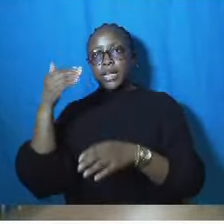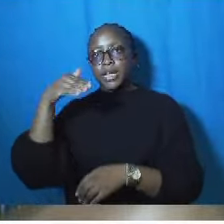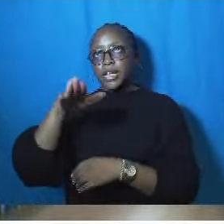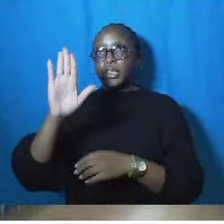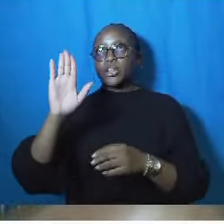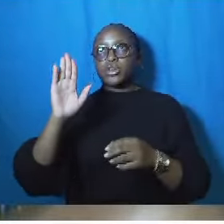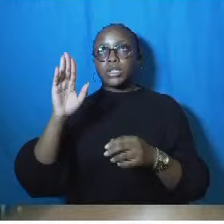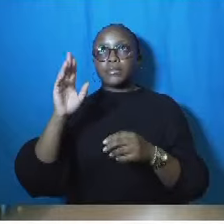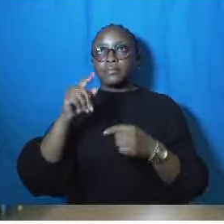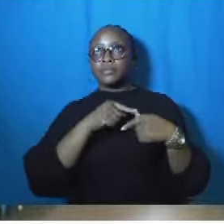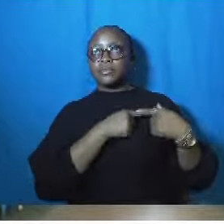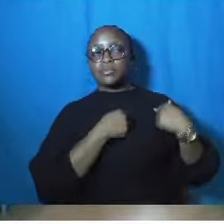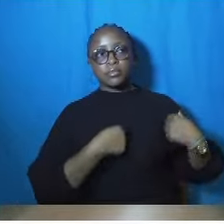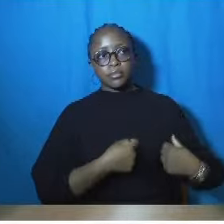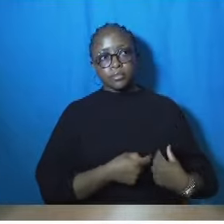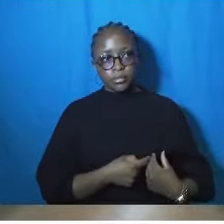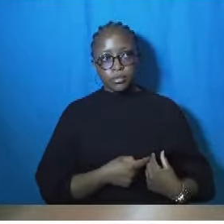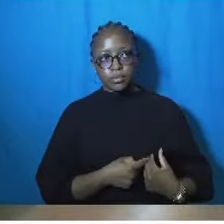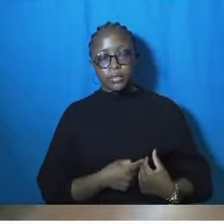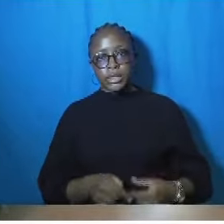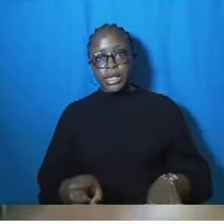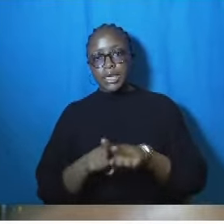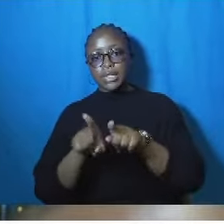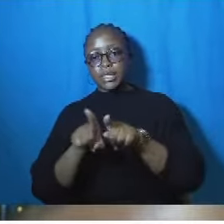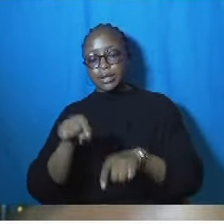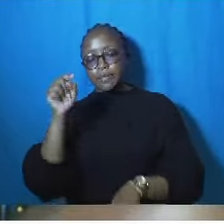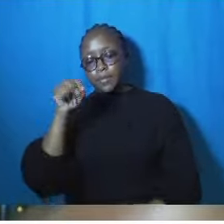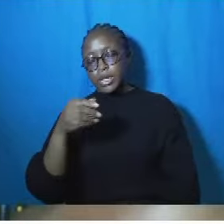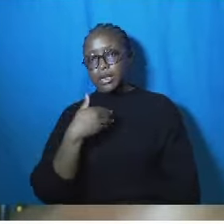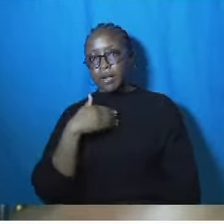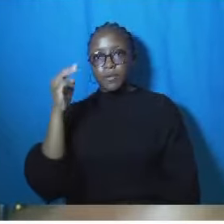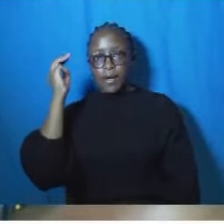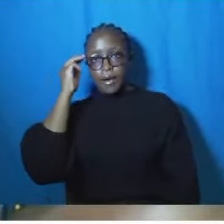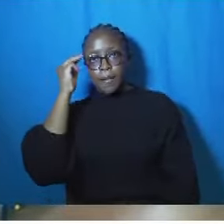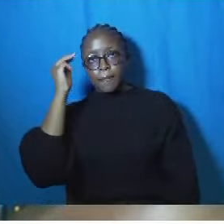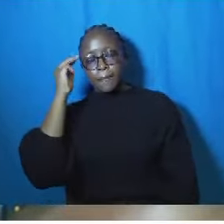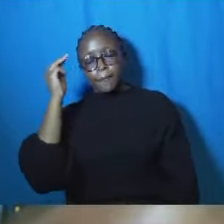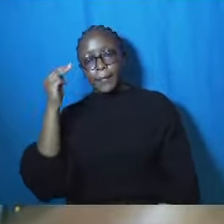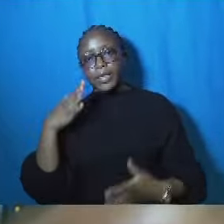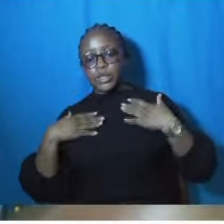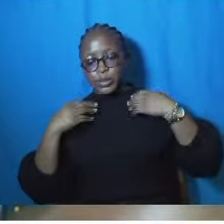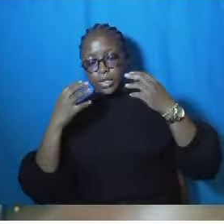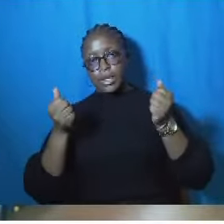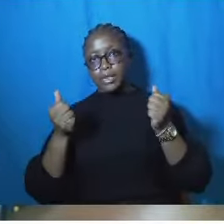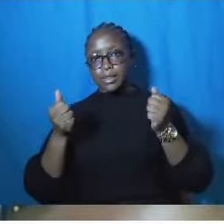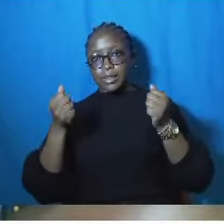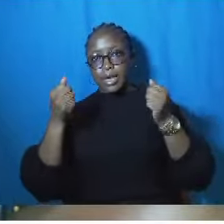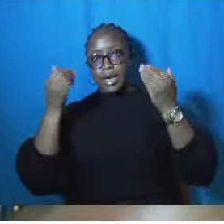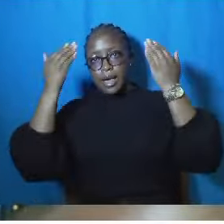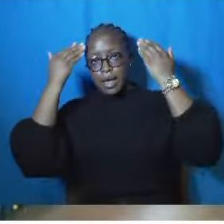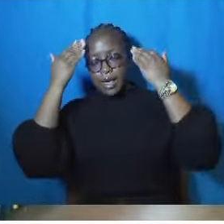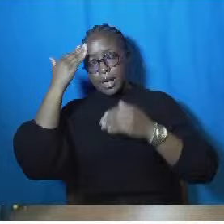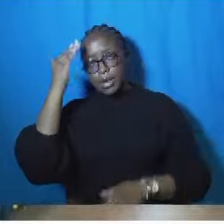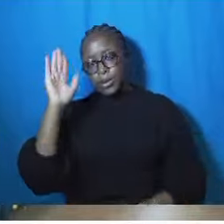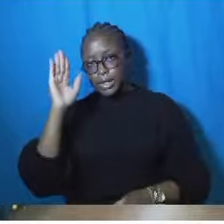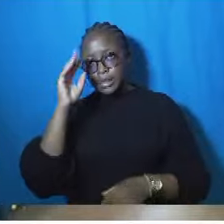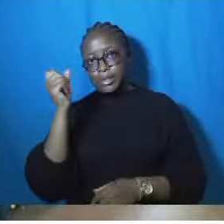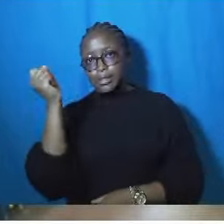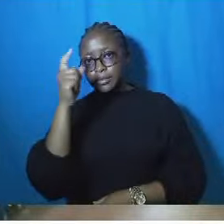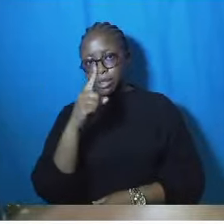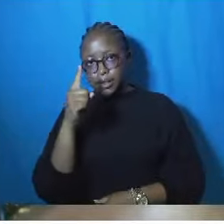Month, why not trust Jesus with your disturbing baggage and load? He's a master offloader.